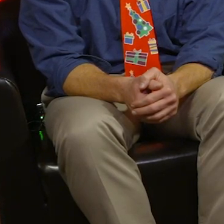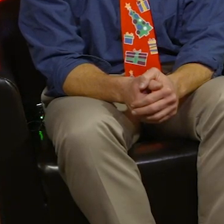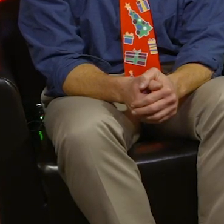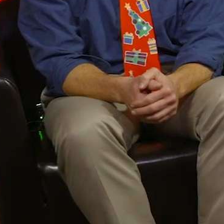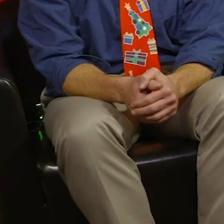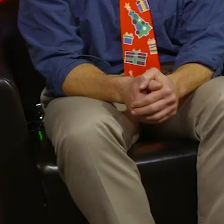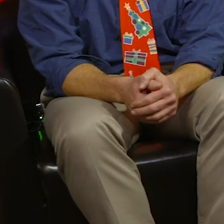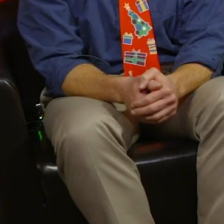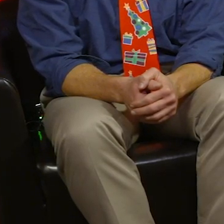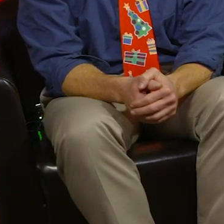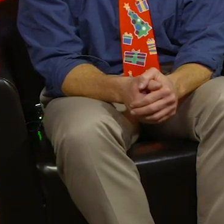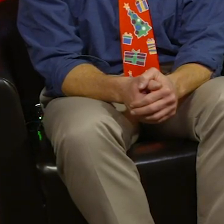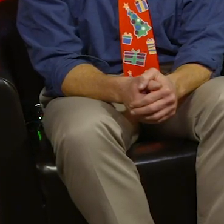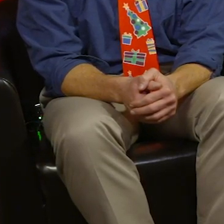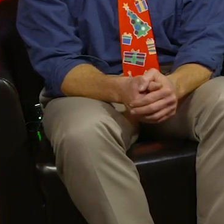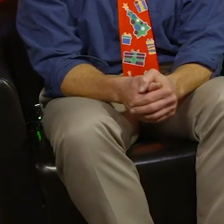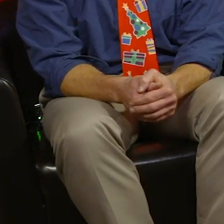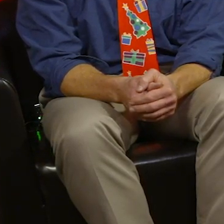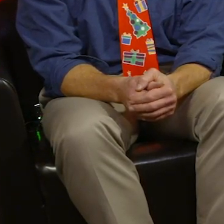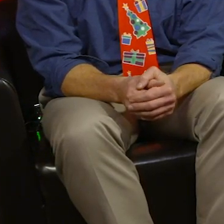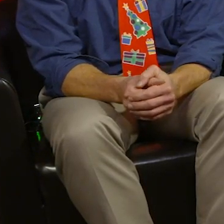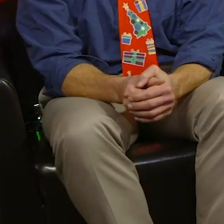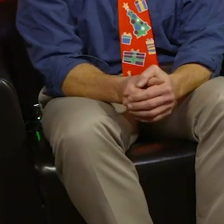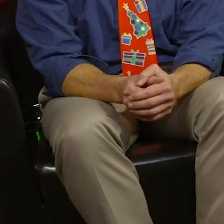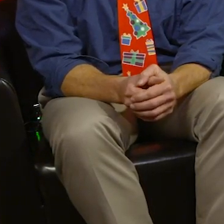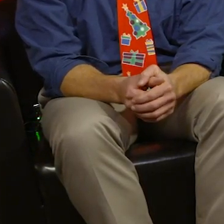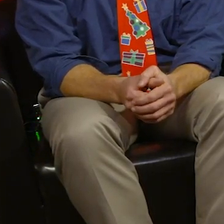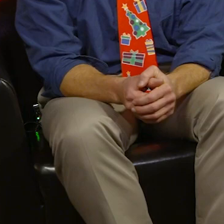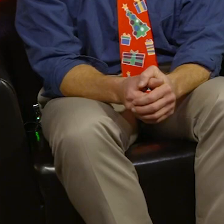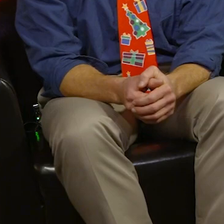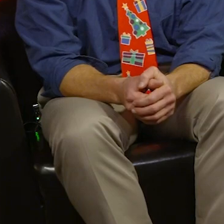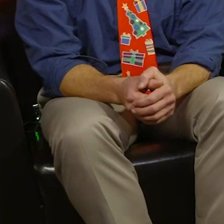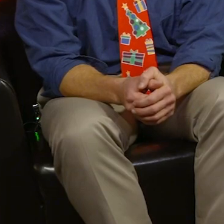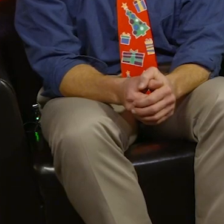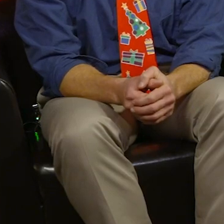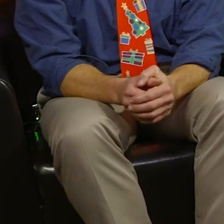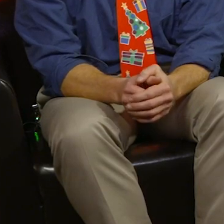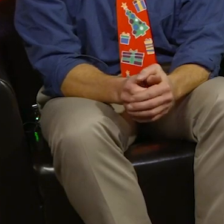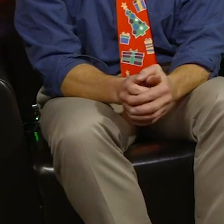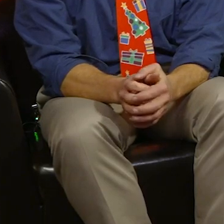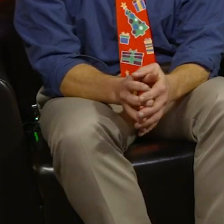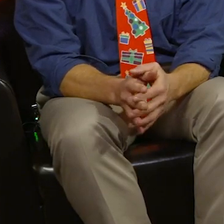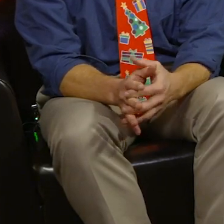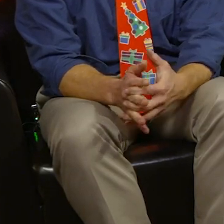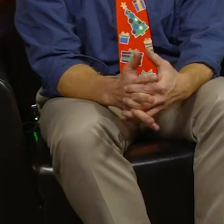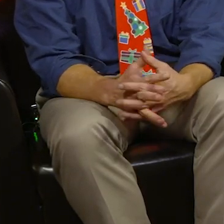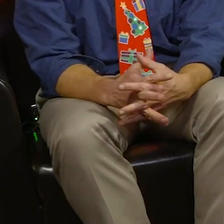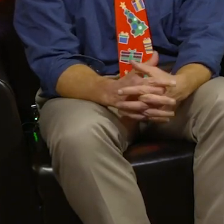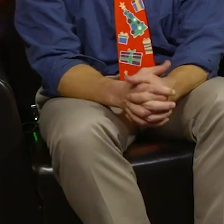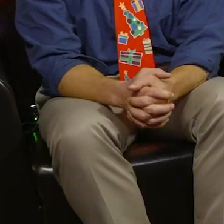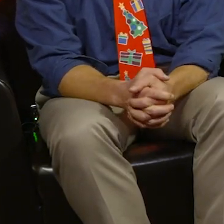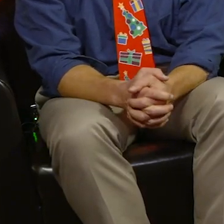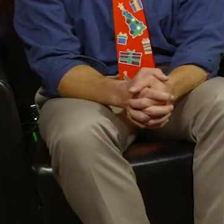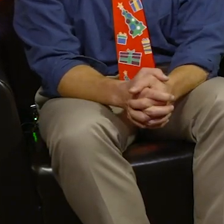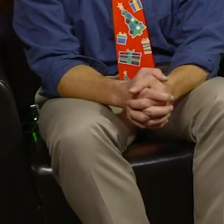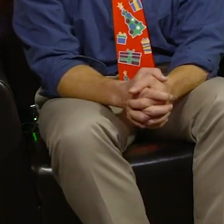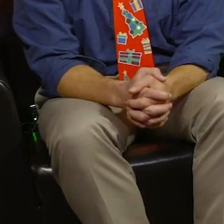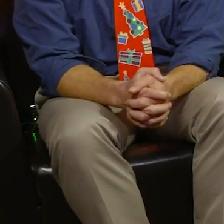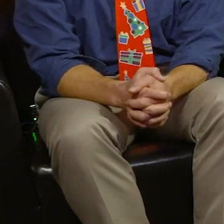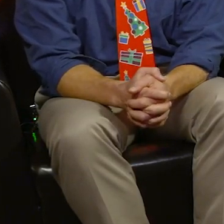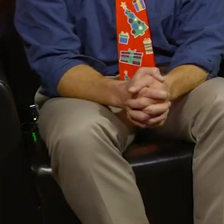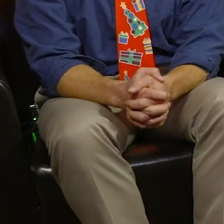are not out of the woods yet, so we have to stay vigilant. We have to stay careful. Well, we hope you enjoyed this